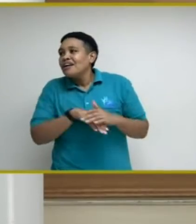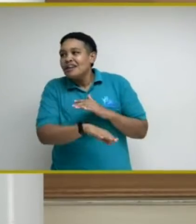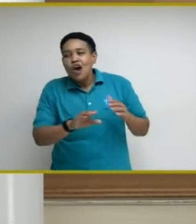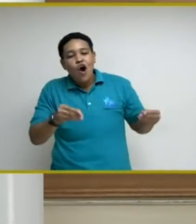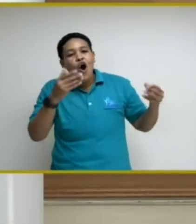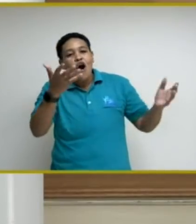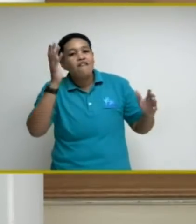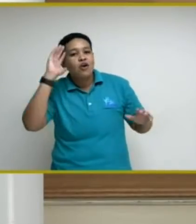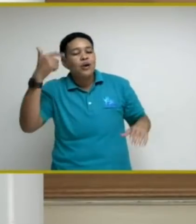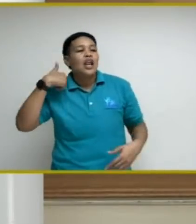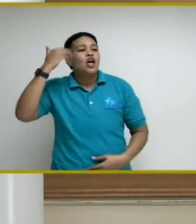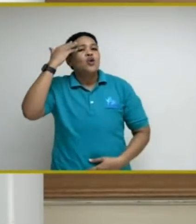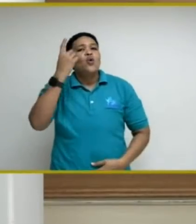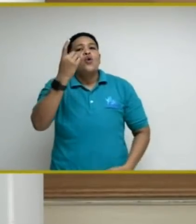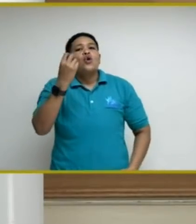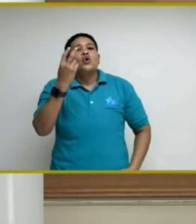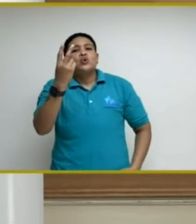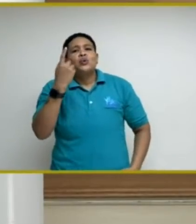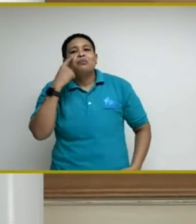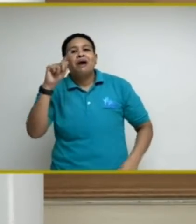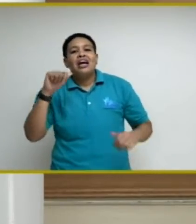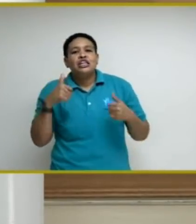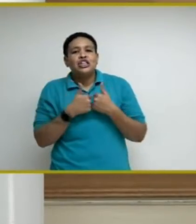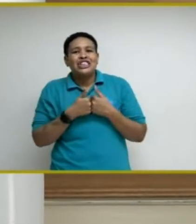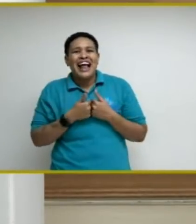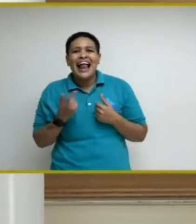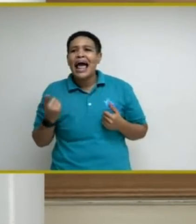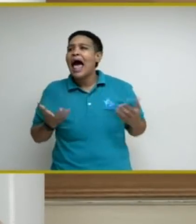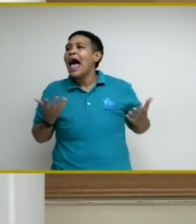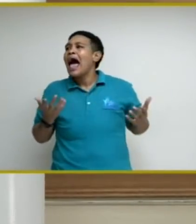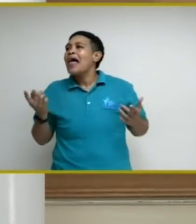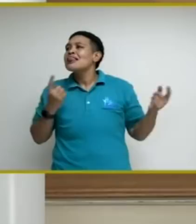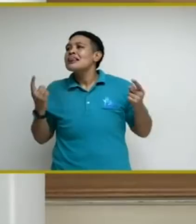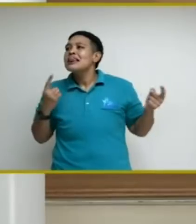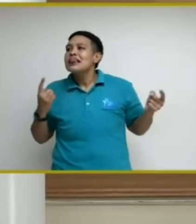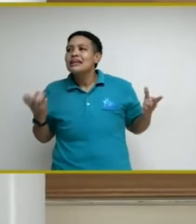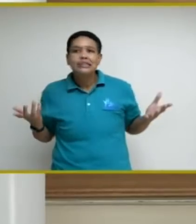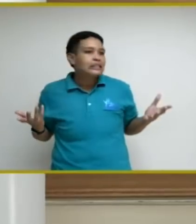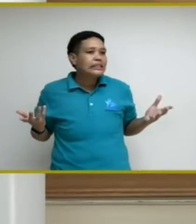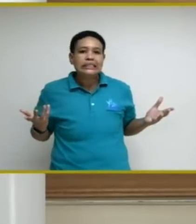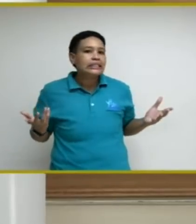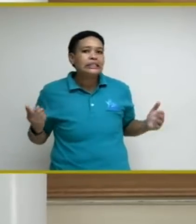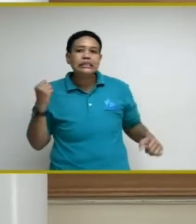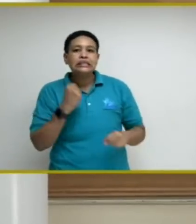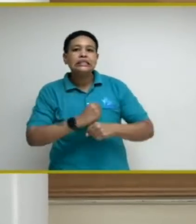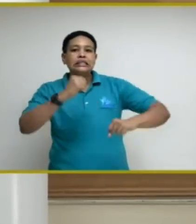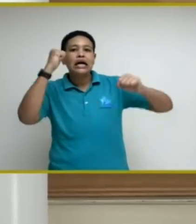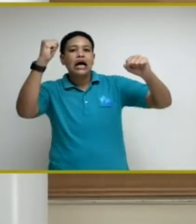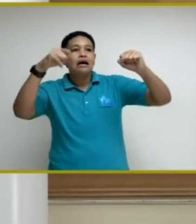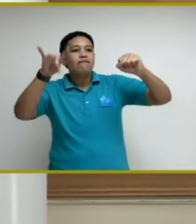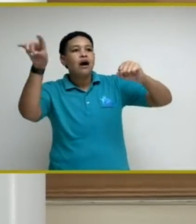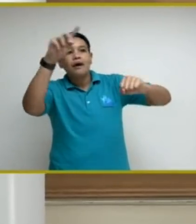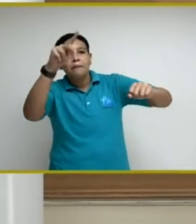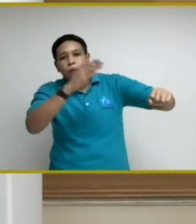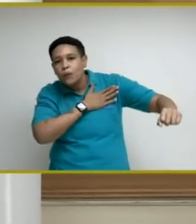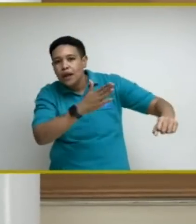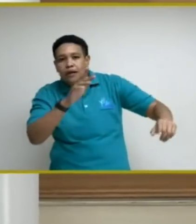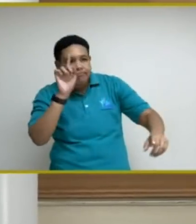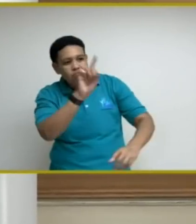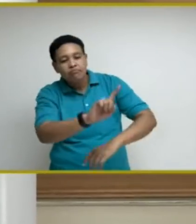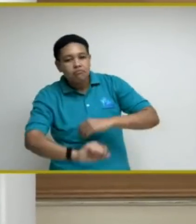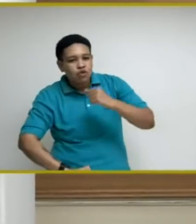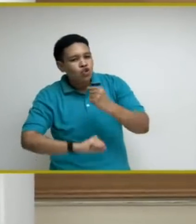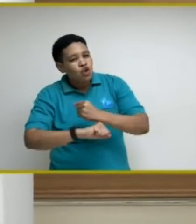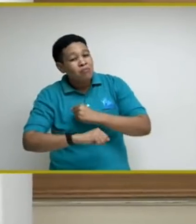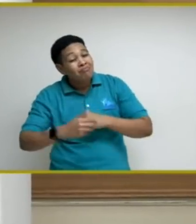that one or two have had some challenges. As we have always said, that there would be challenges out there as it relates to